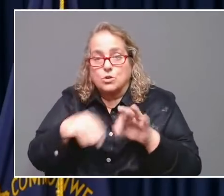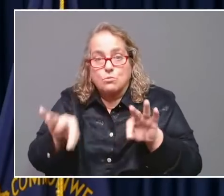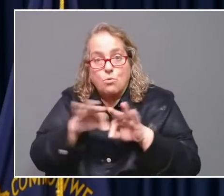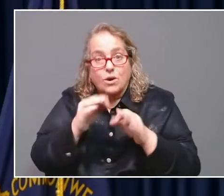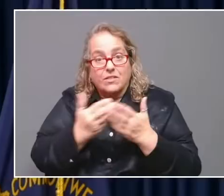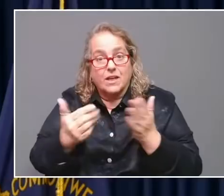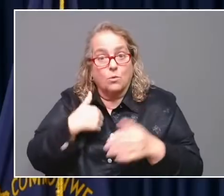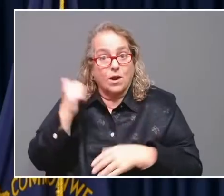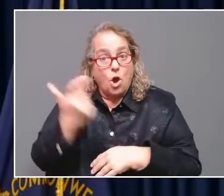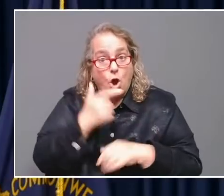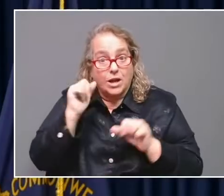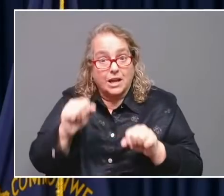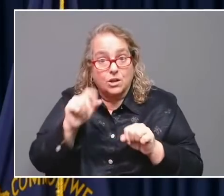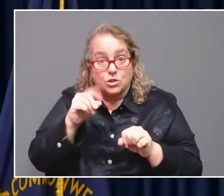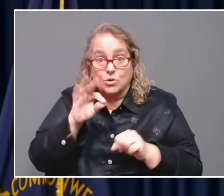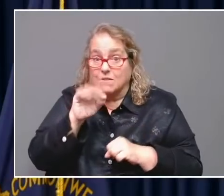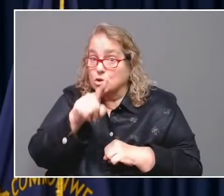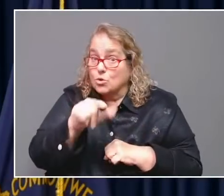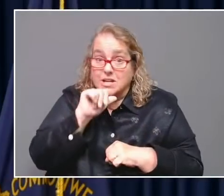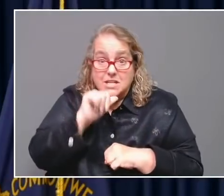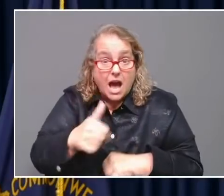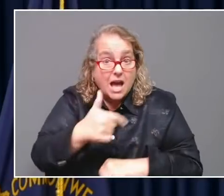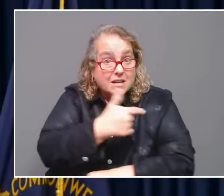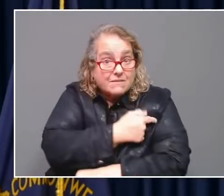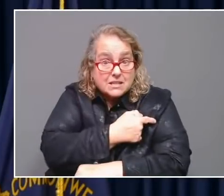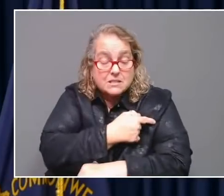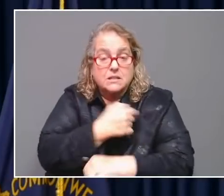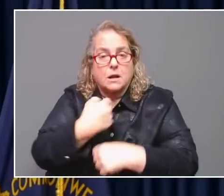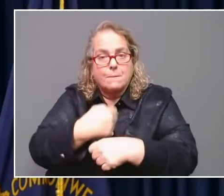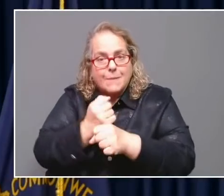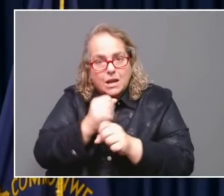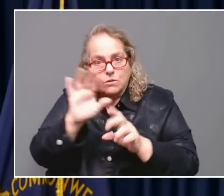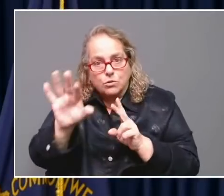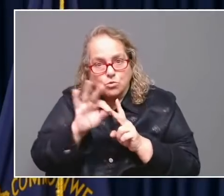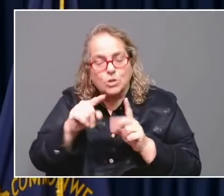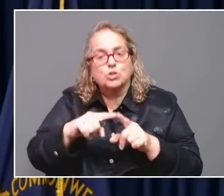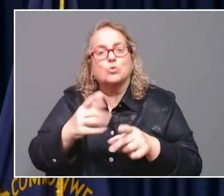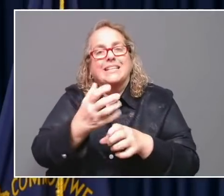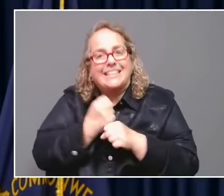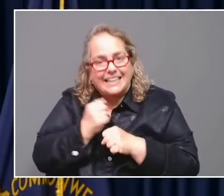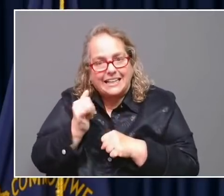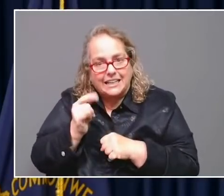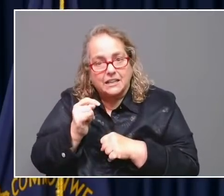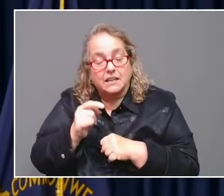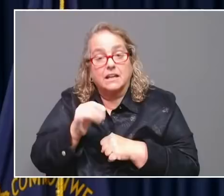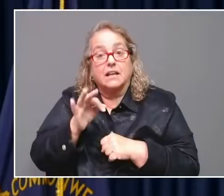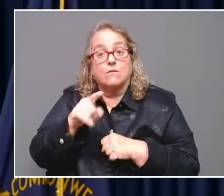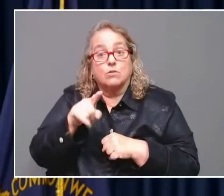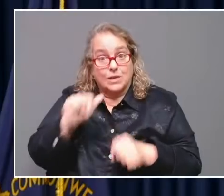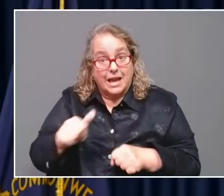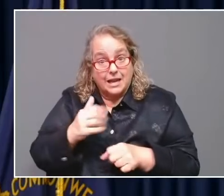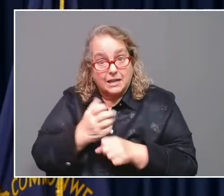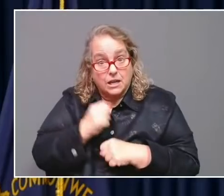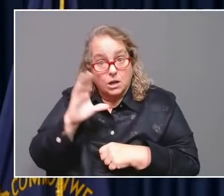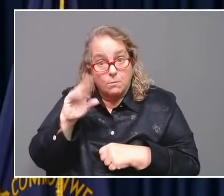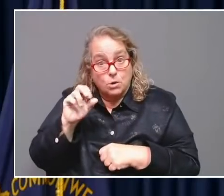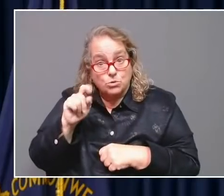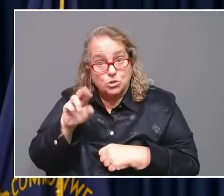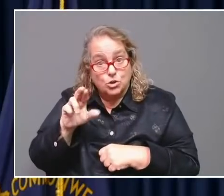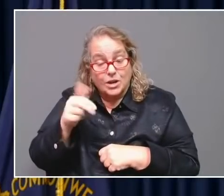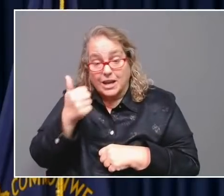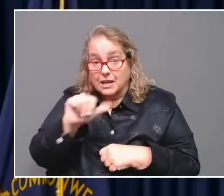is, if we're not vaccinated, is hopefully make that choice to get vaccinated. And if you're eligible for a booster, that's anyone 18 or